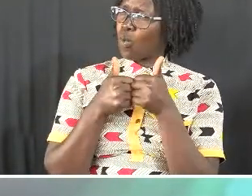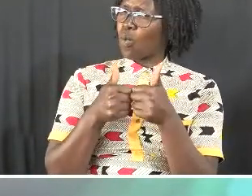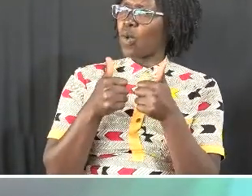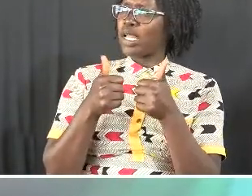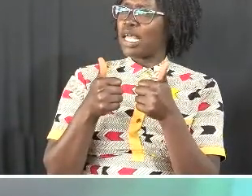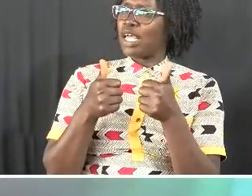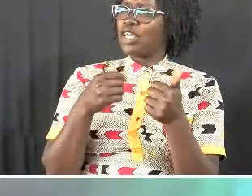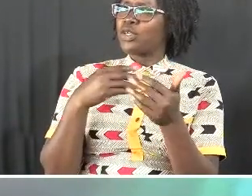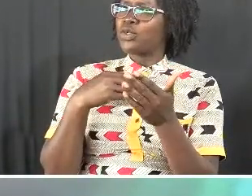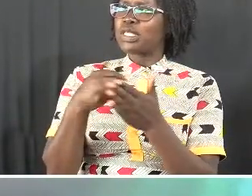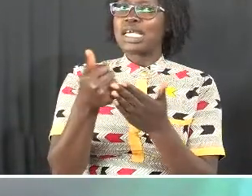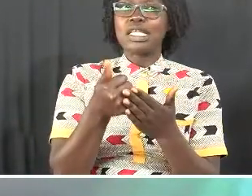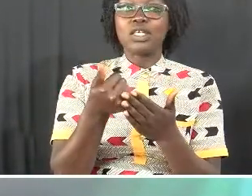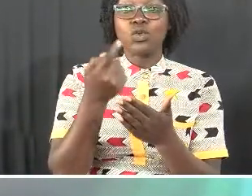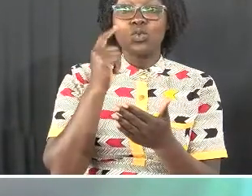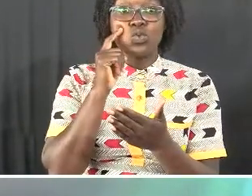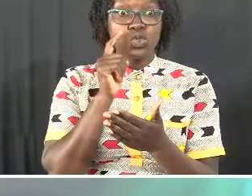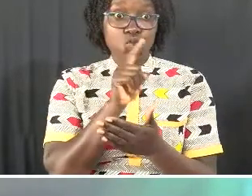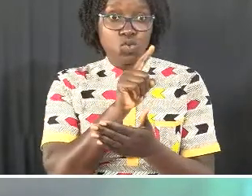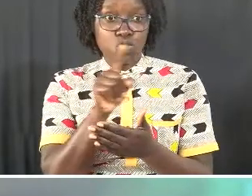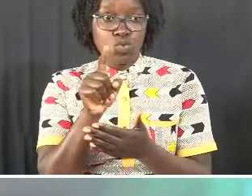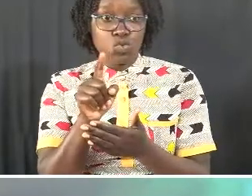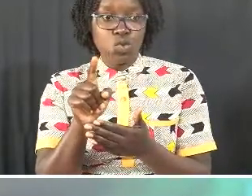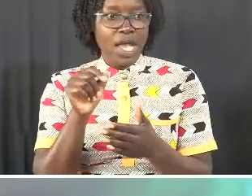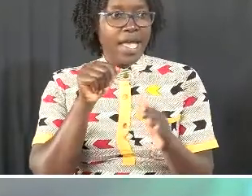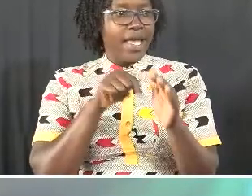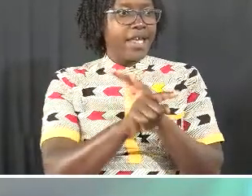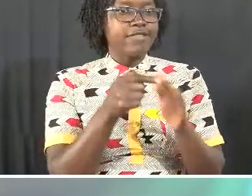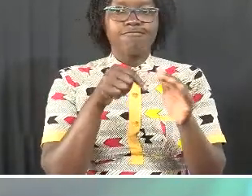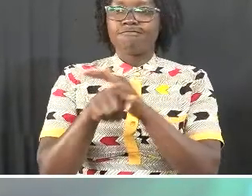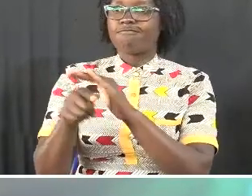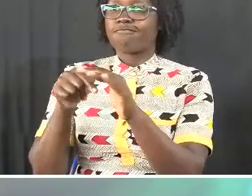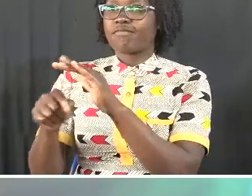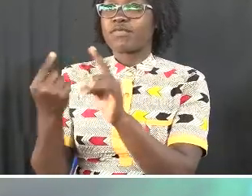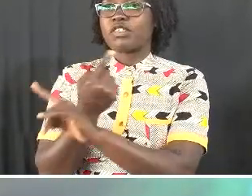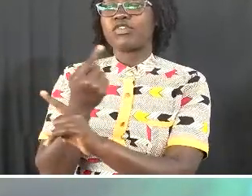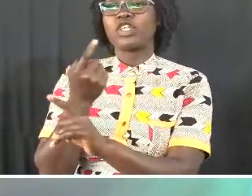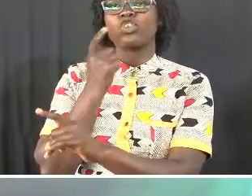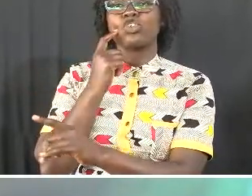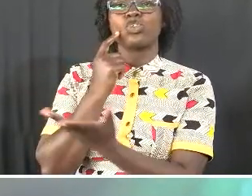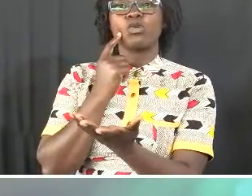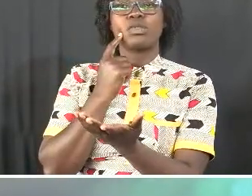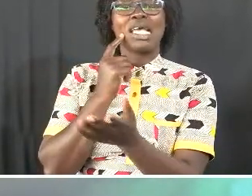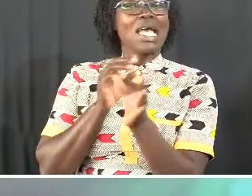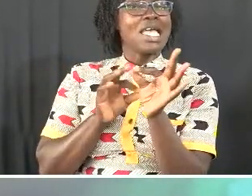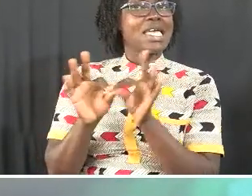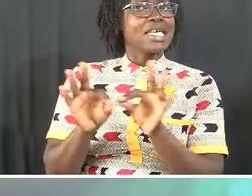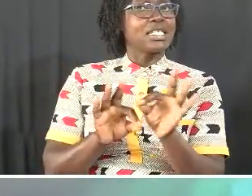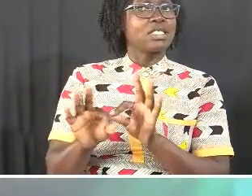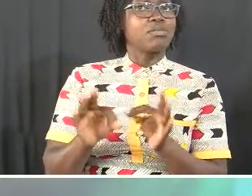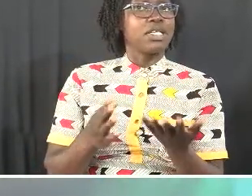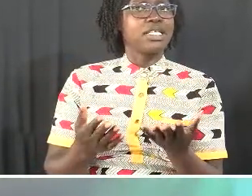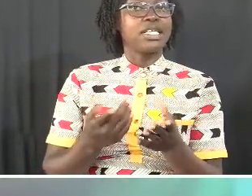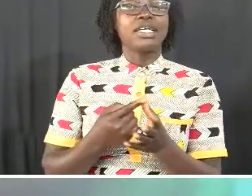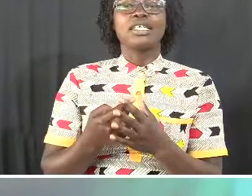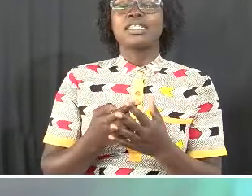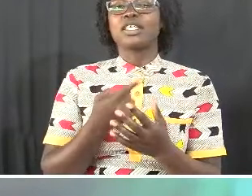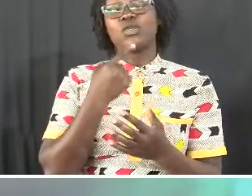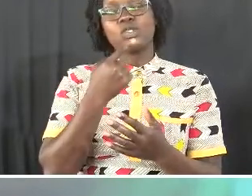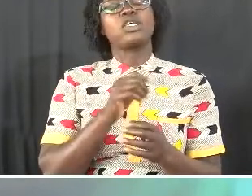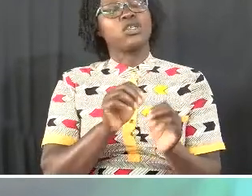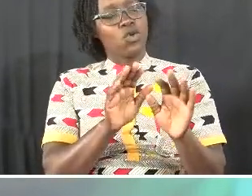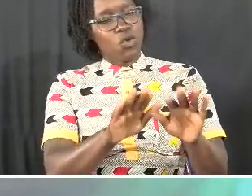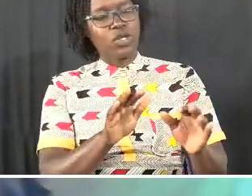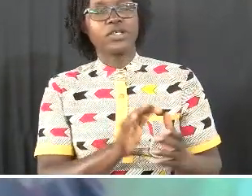are selling. We saw you walking from one stall to the next, and you are saying you are not selling. Explain it." And then we told him